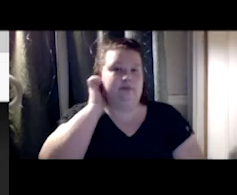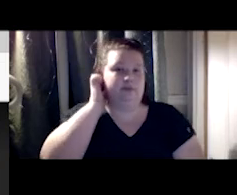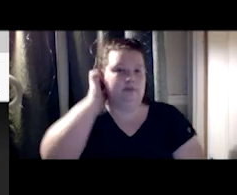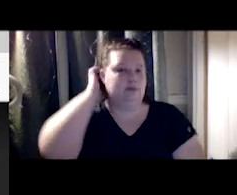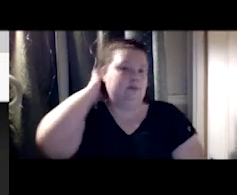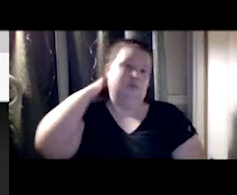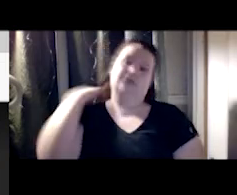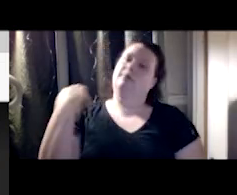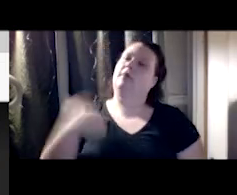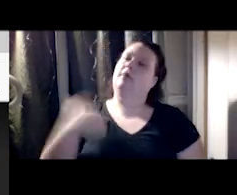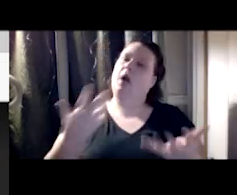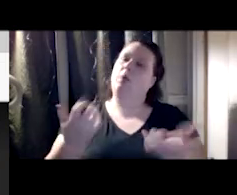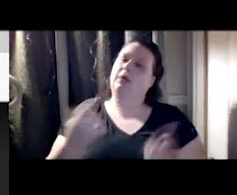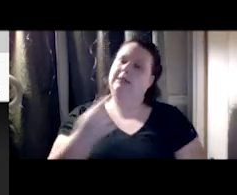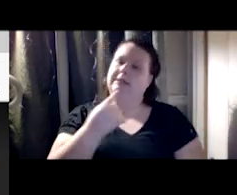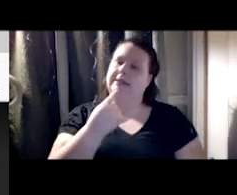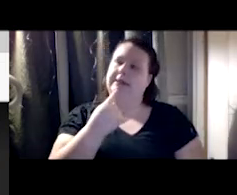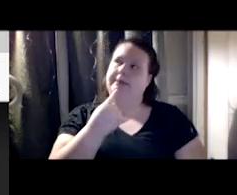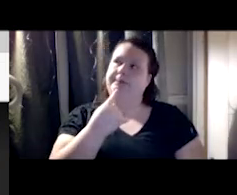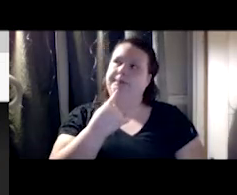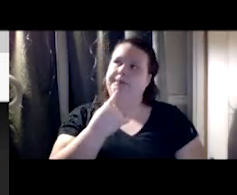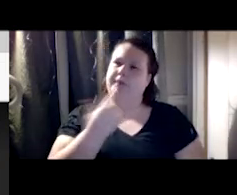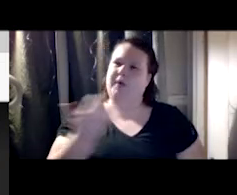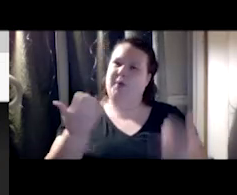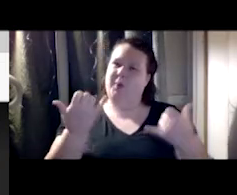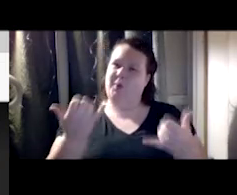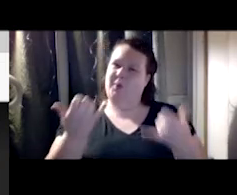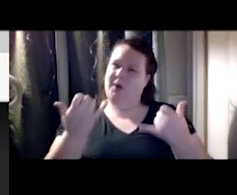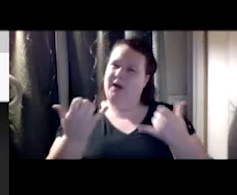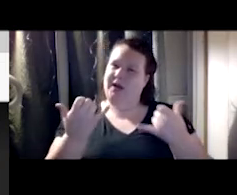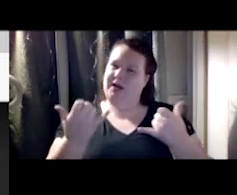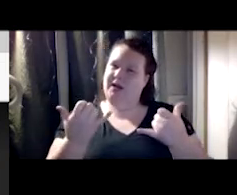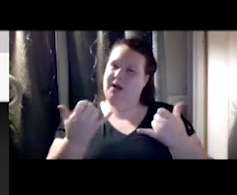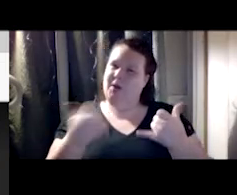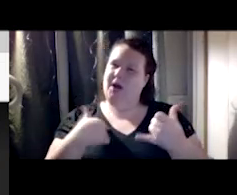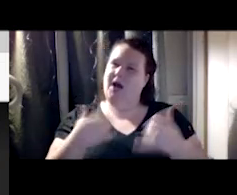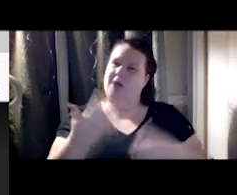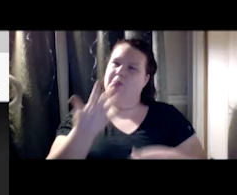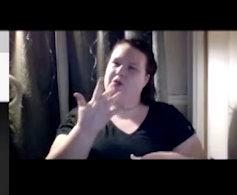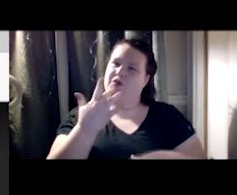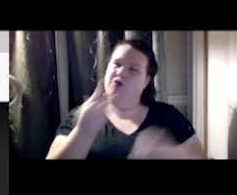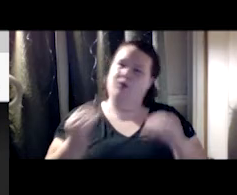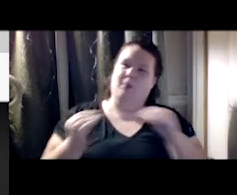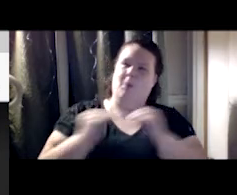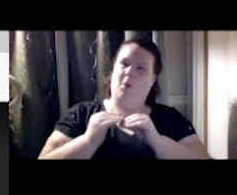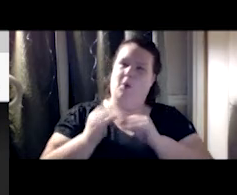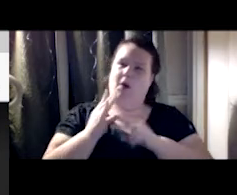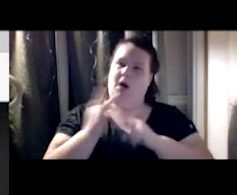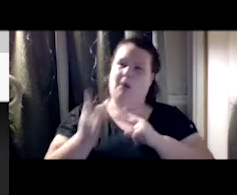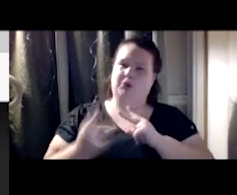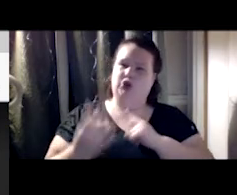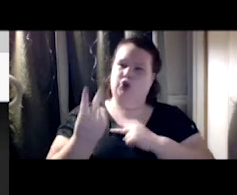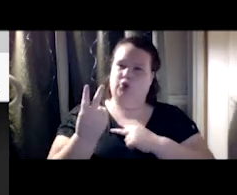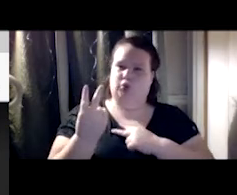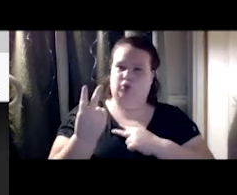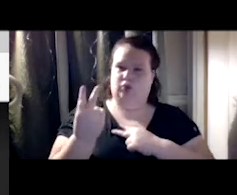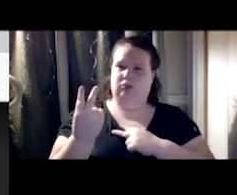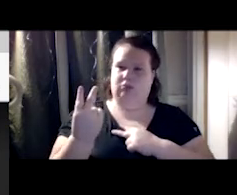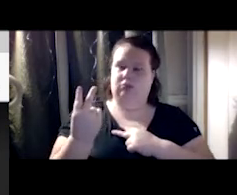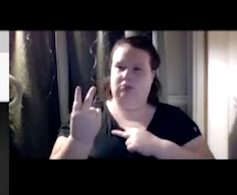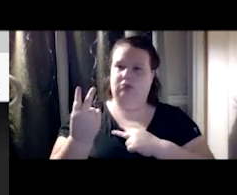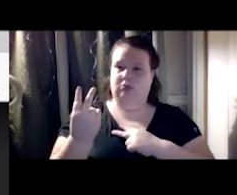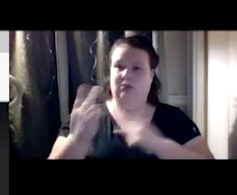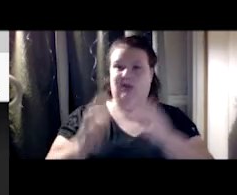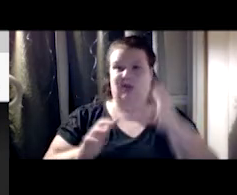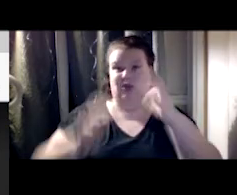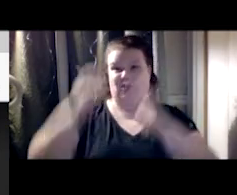I was going to say, I think I would lean as of right now more towards option 2. I do think, as was just stated, disruption